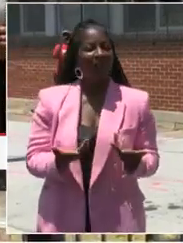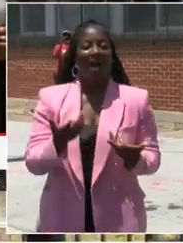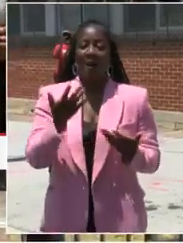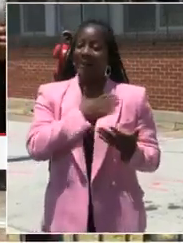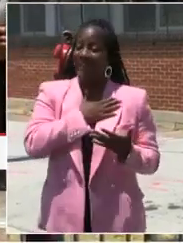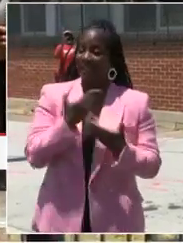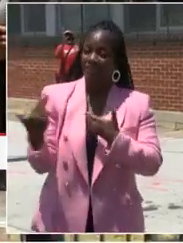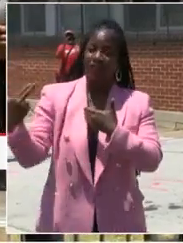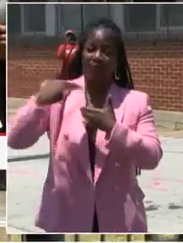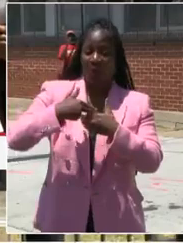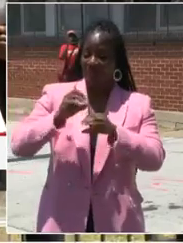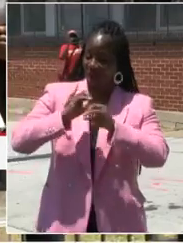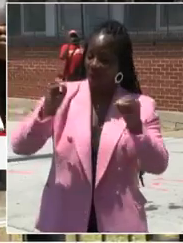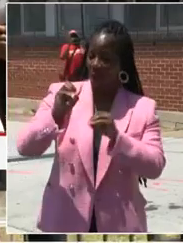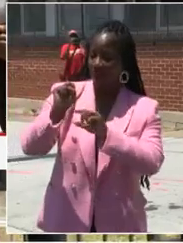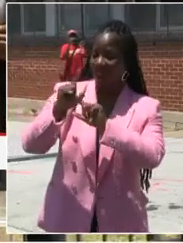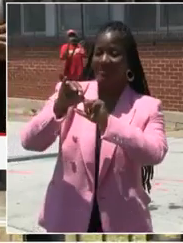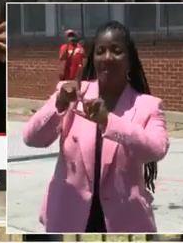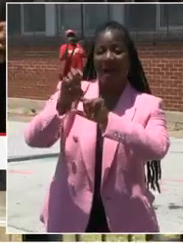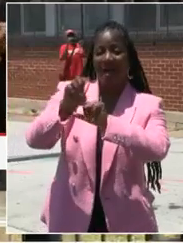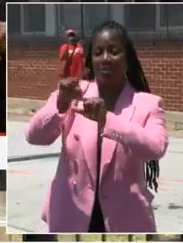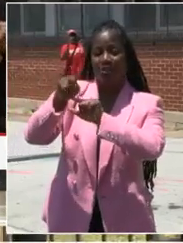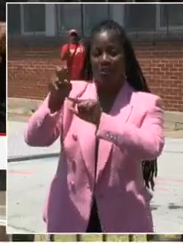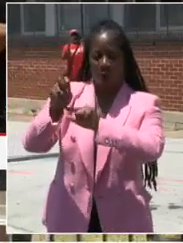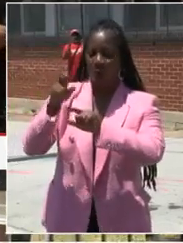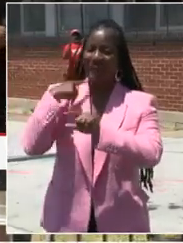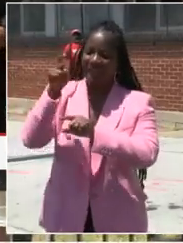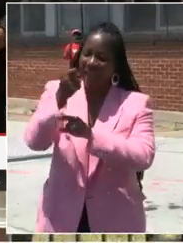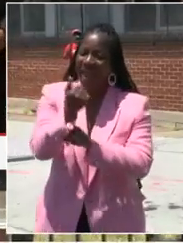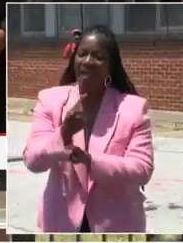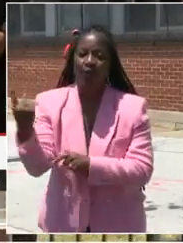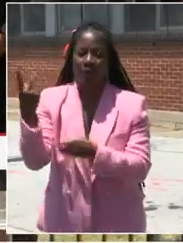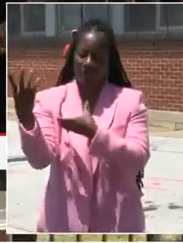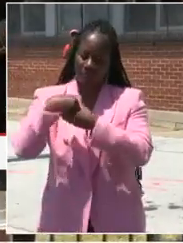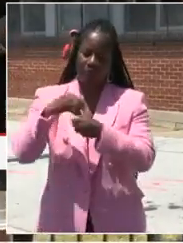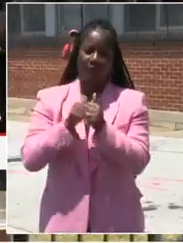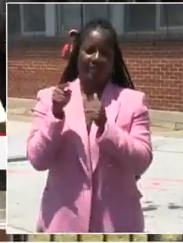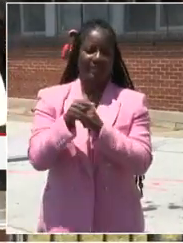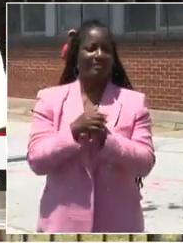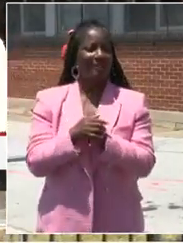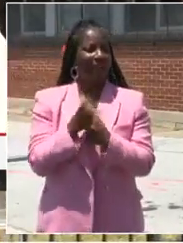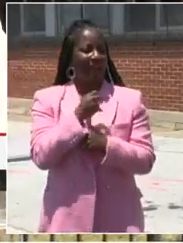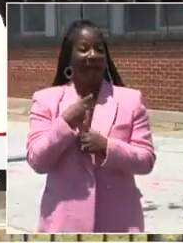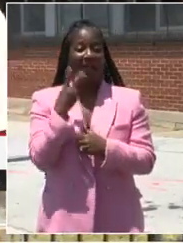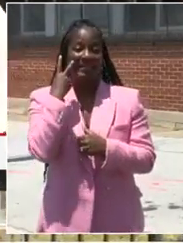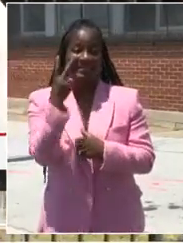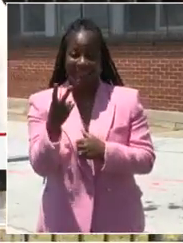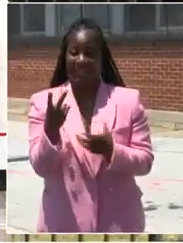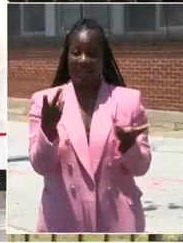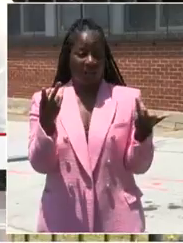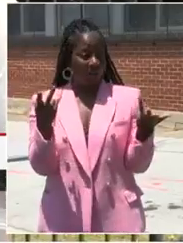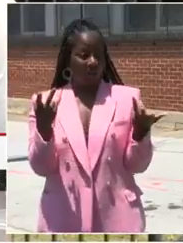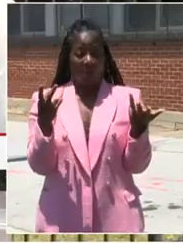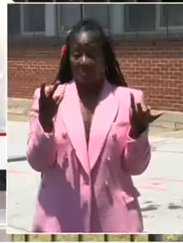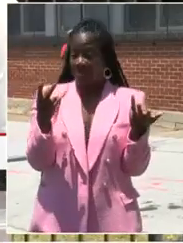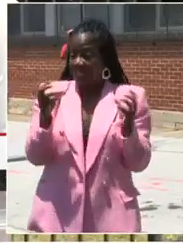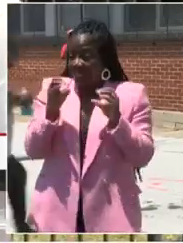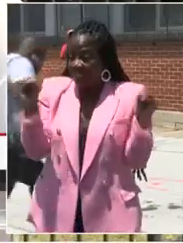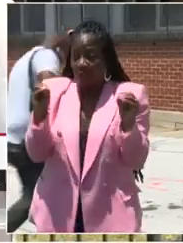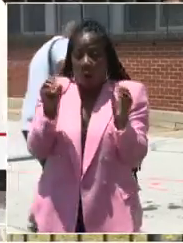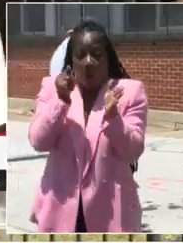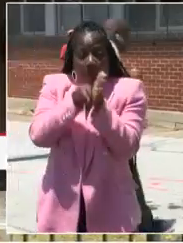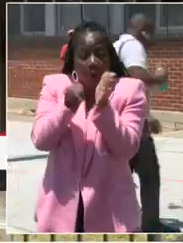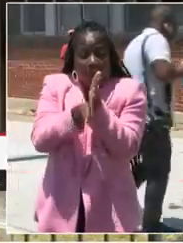Slide Zone. It's a movement, and we need everybody to be a part of it. So thank you all so much, and I can see us having 0 murders in D.C. That's what we're going